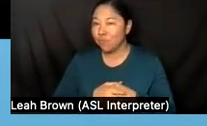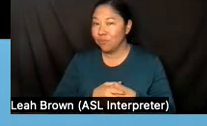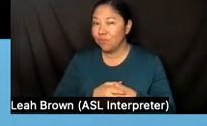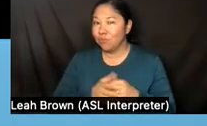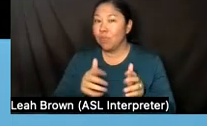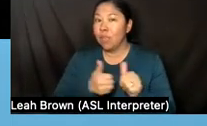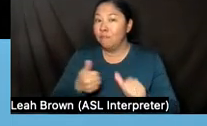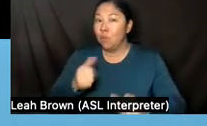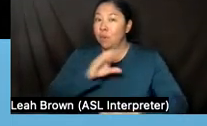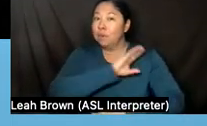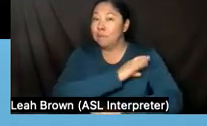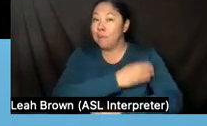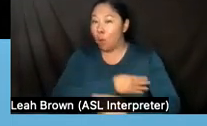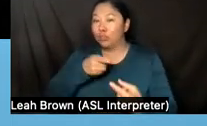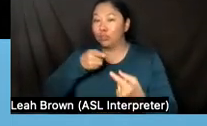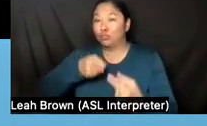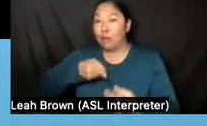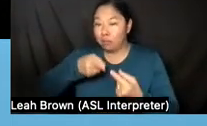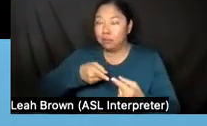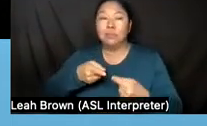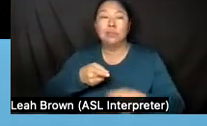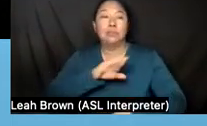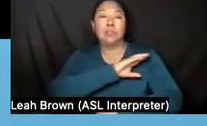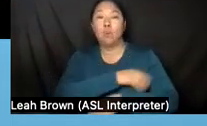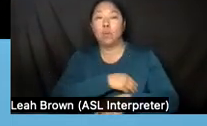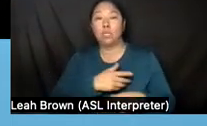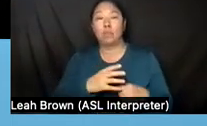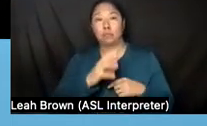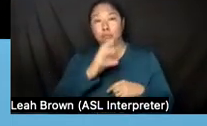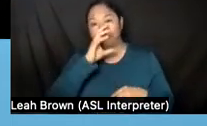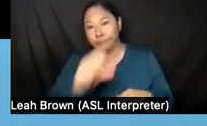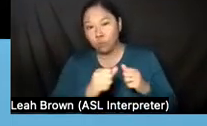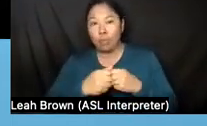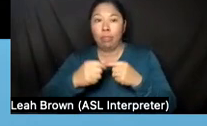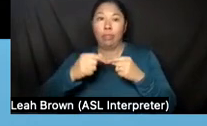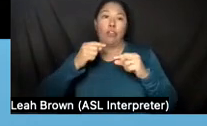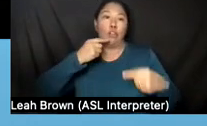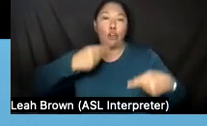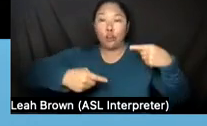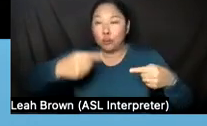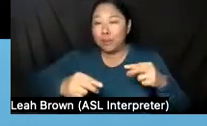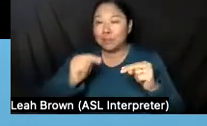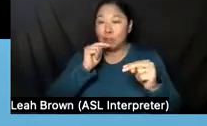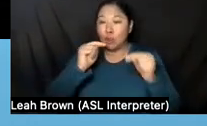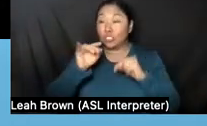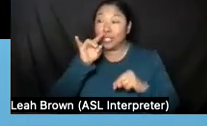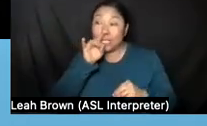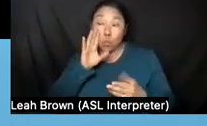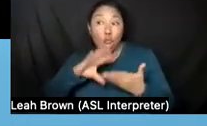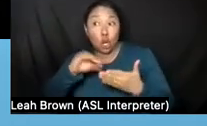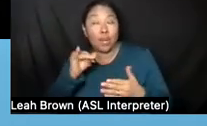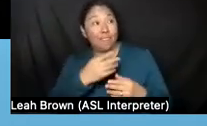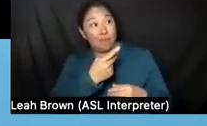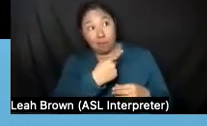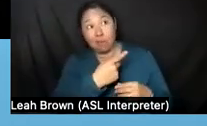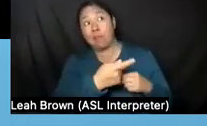Avoiding power struggles. So avoid getting hooked into those arguments and negotiations. As your kiddos are going to learn that, hey, if I can continue going back and forth, maybe I'll